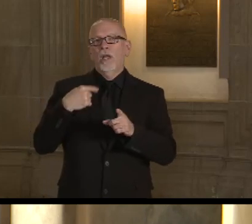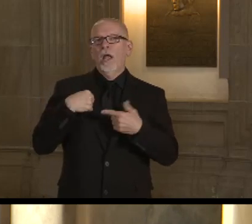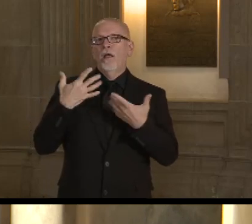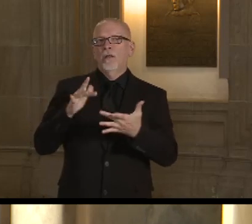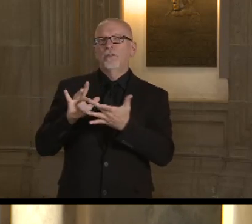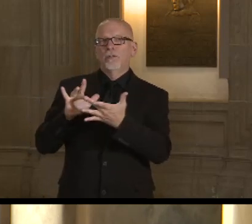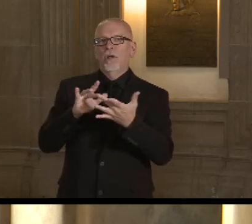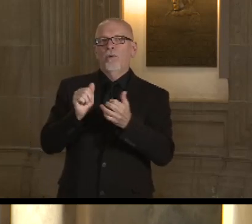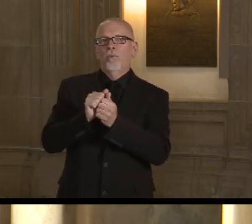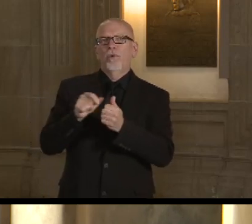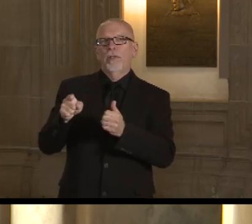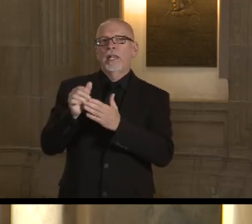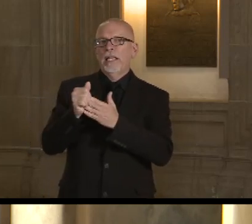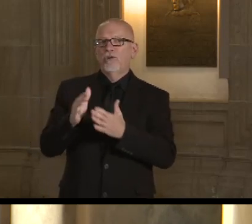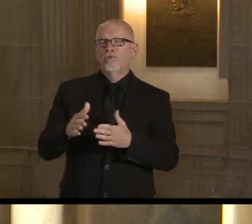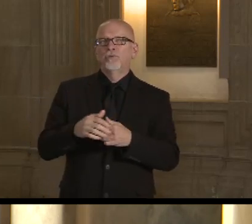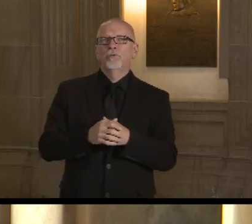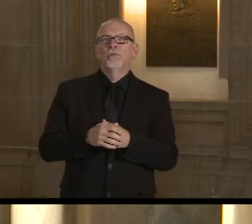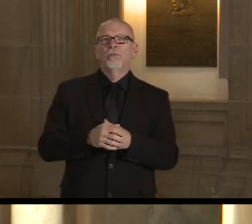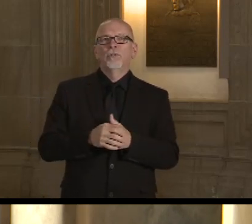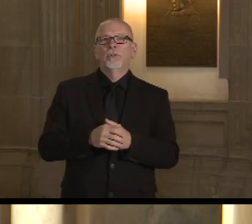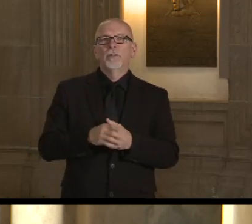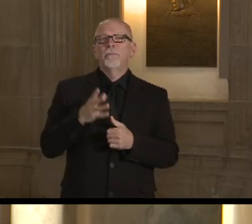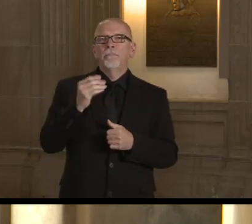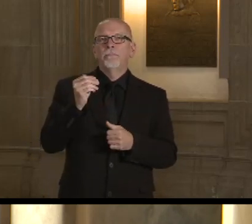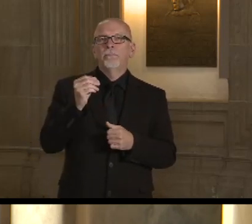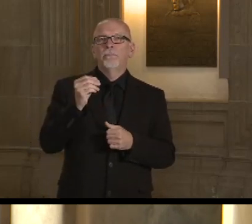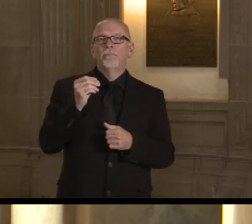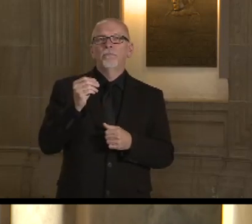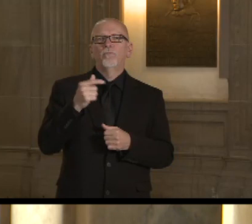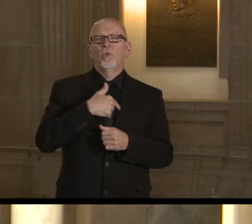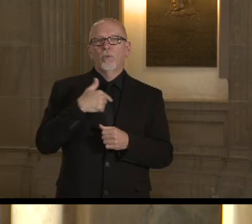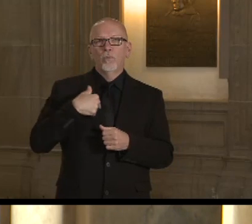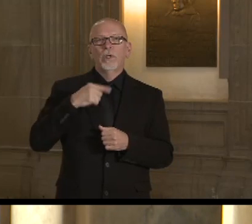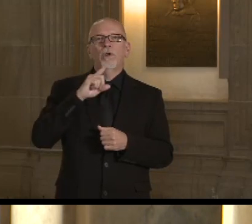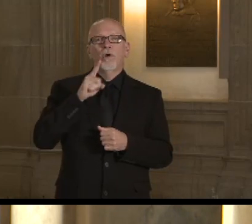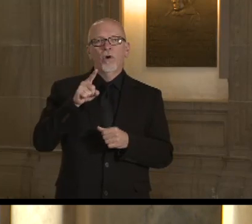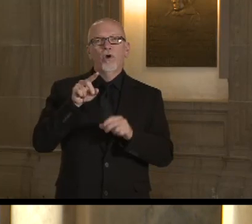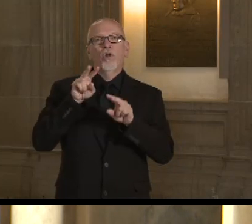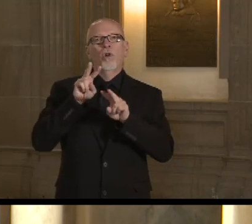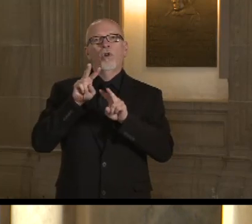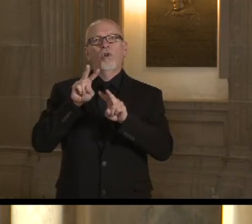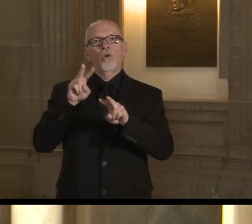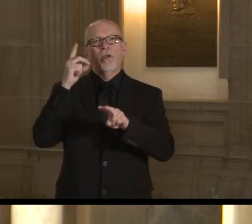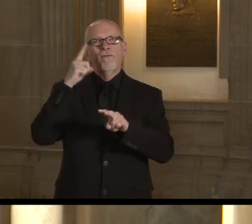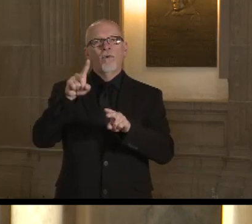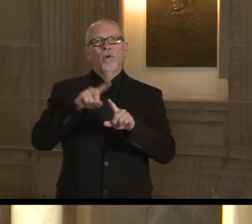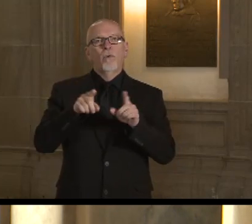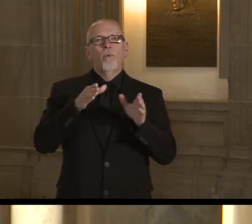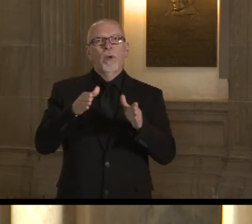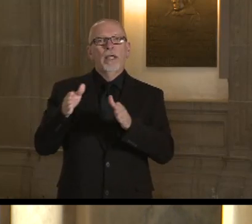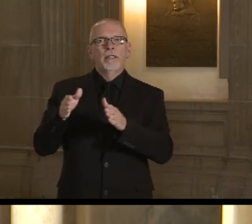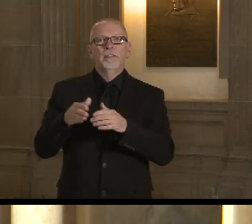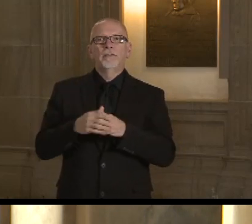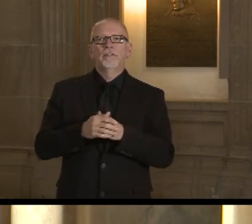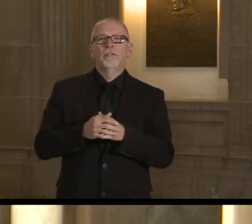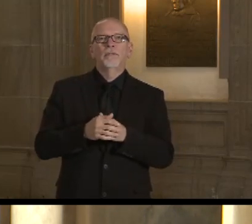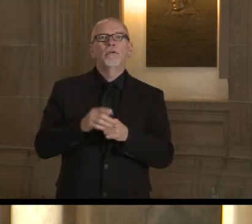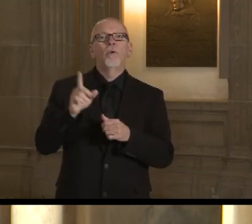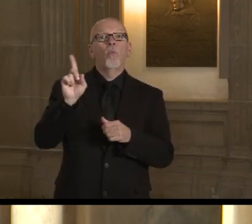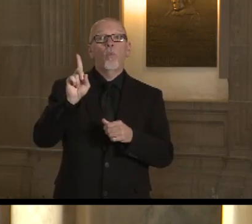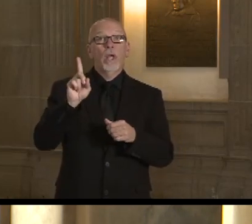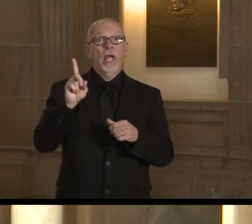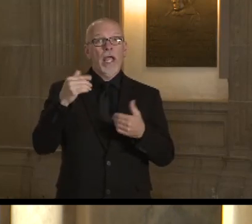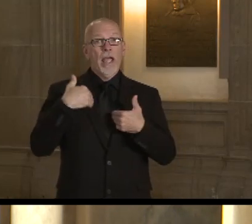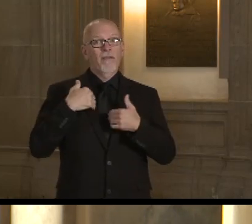touch with the leaders, and we are looking for ways where there